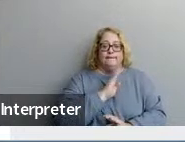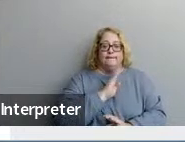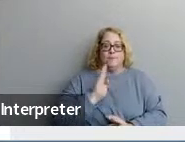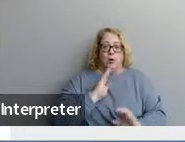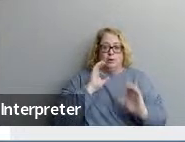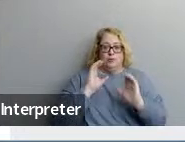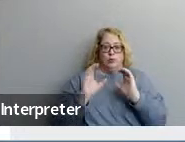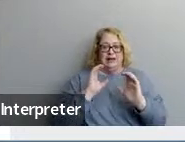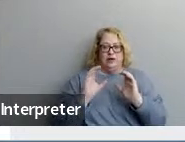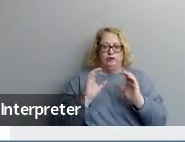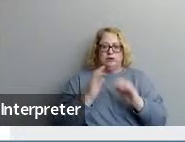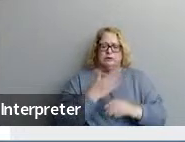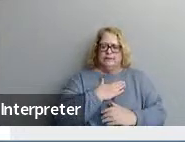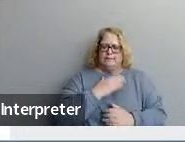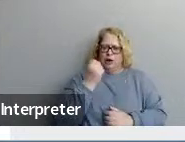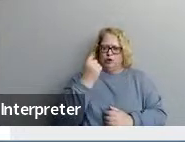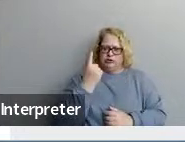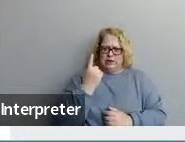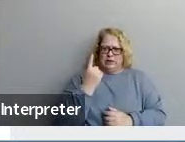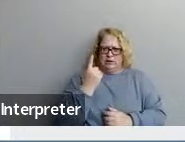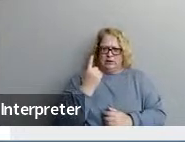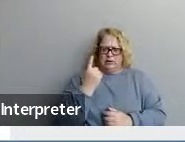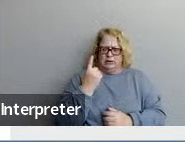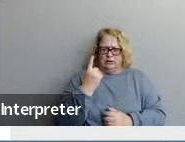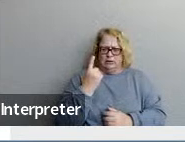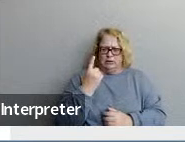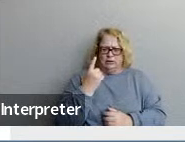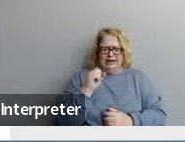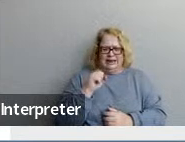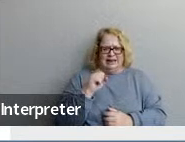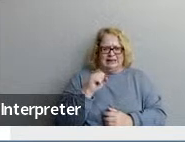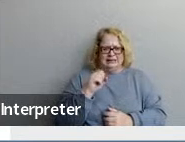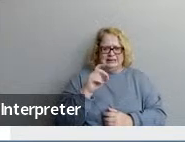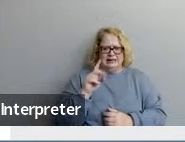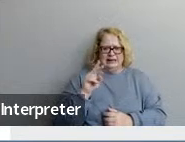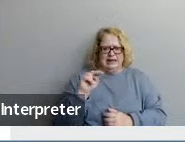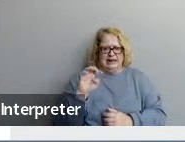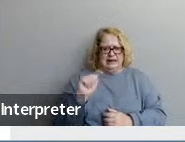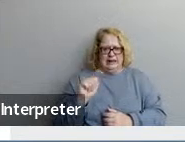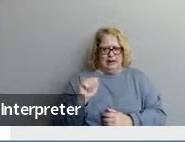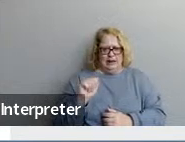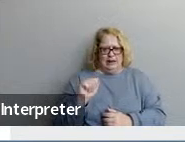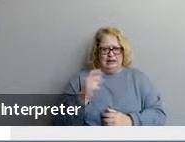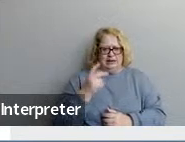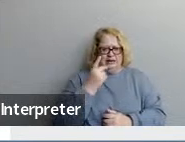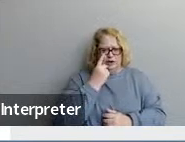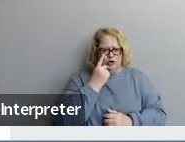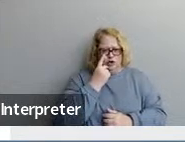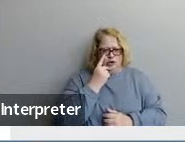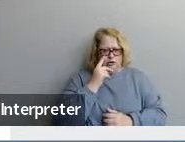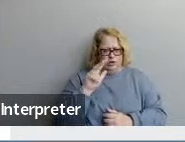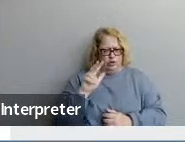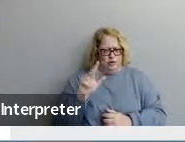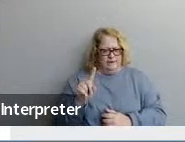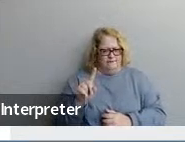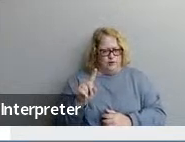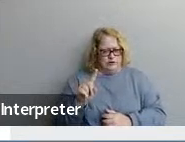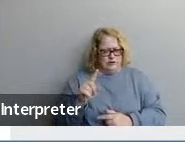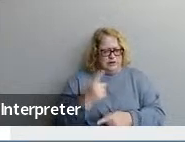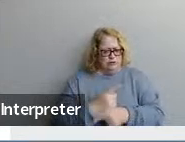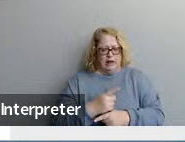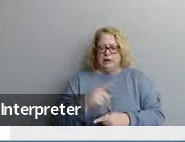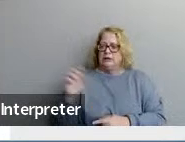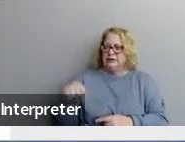Board communication. My understanding is the FPNEA dinner on the 31st. Yes,